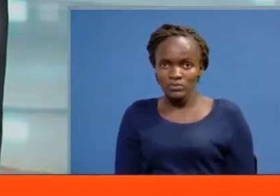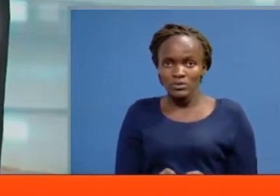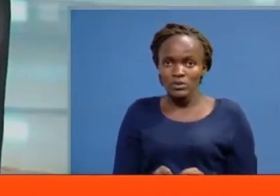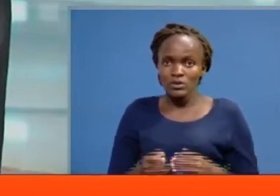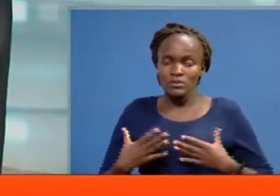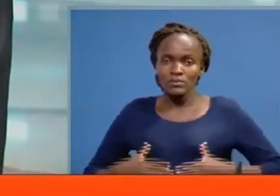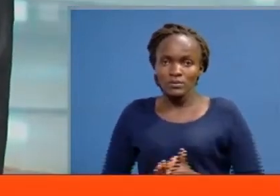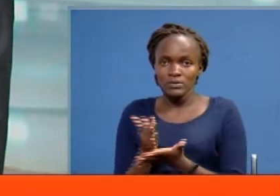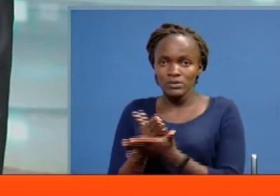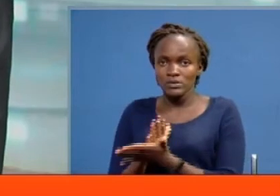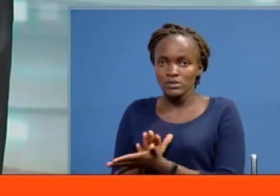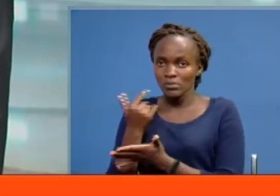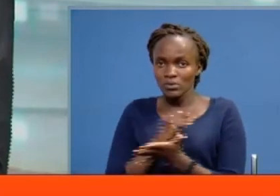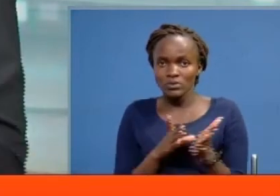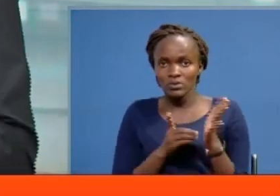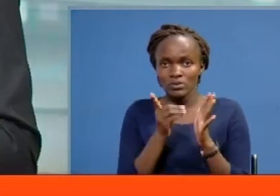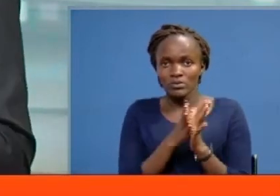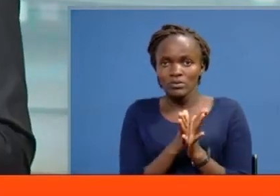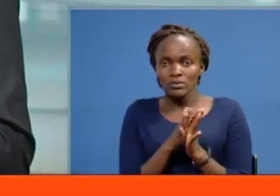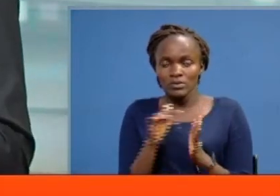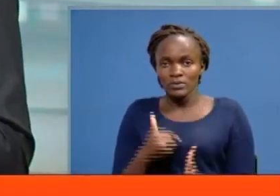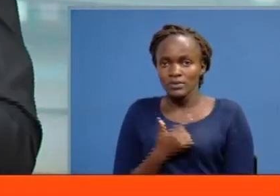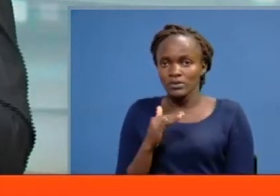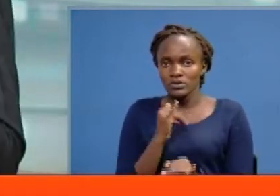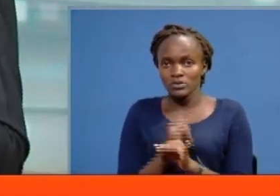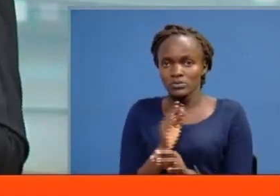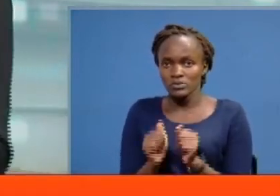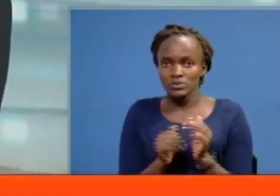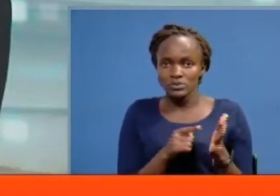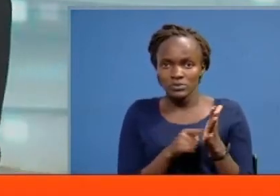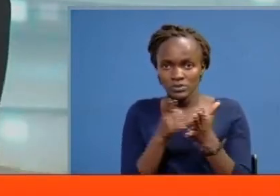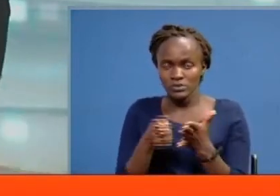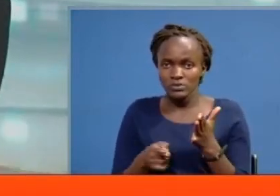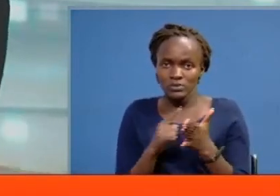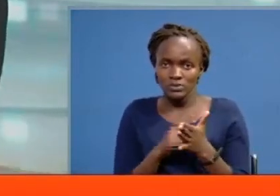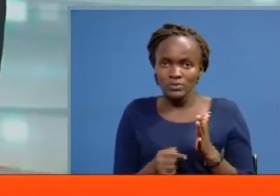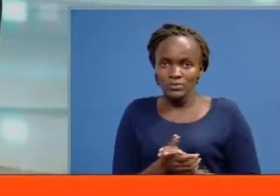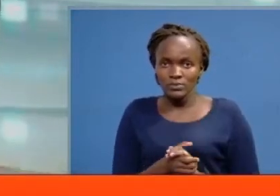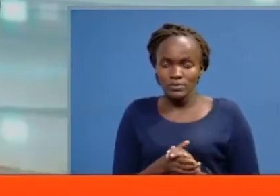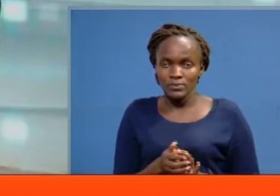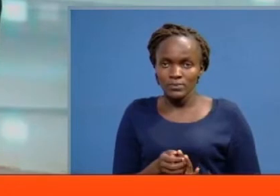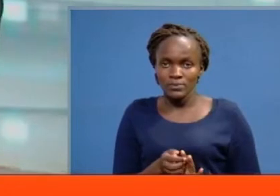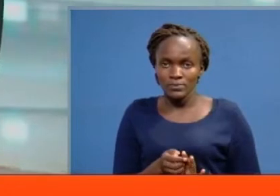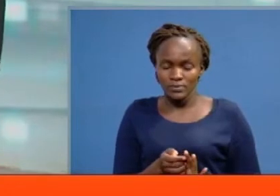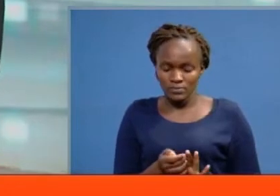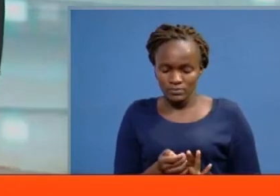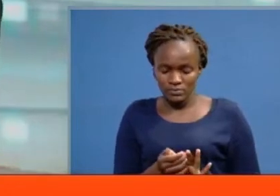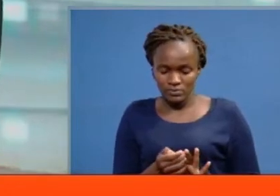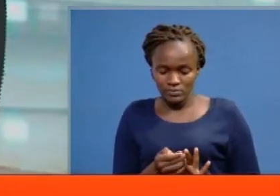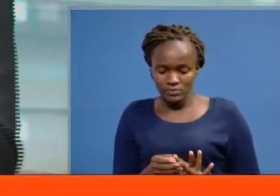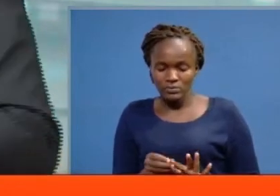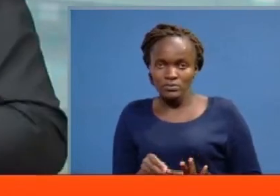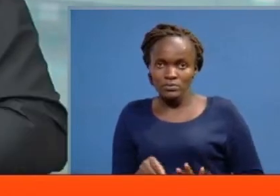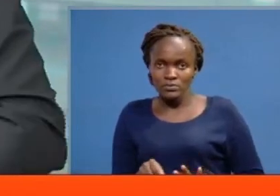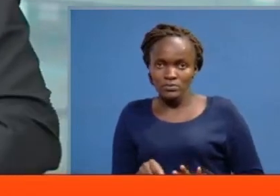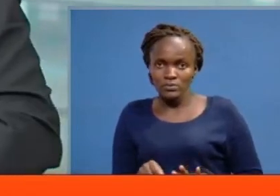development are the people that have the jobs that are not the cliche kind of jobs we're talking about right now. And this actually touches on